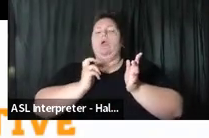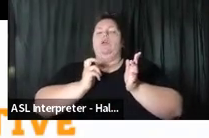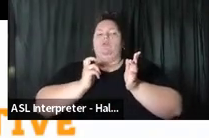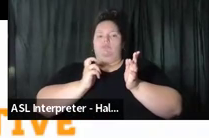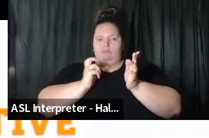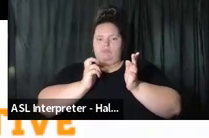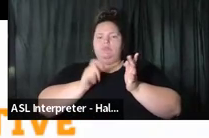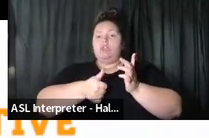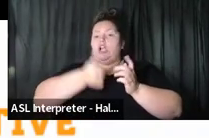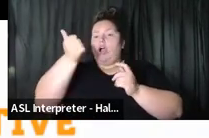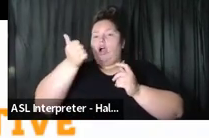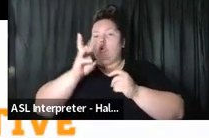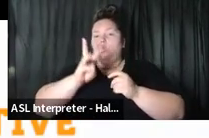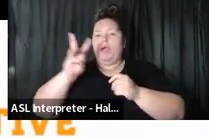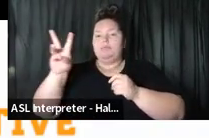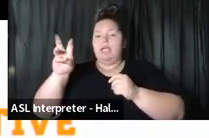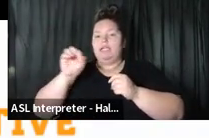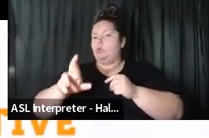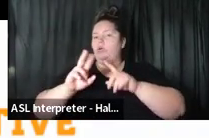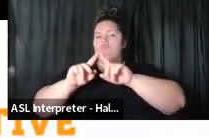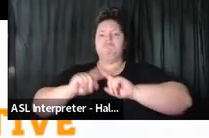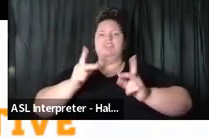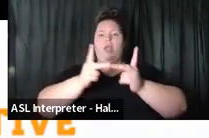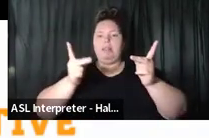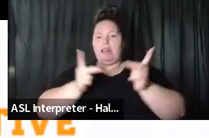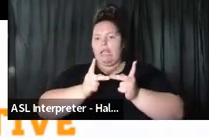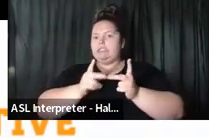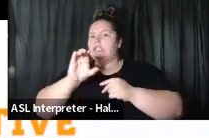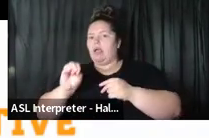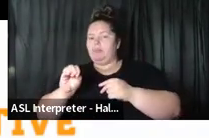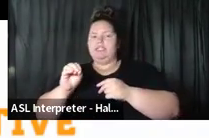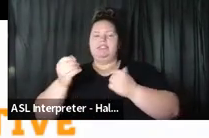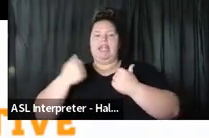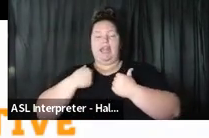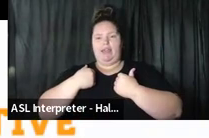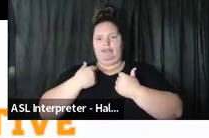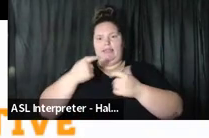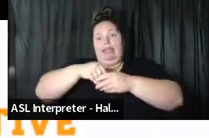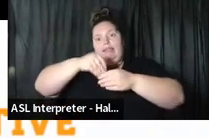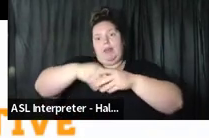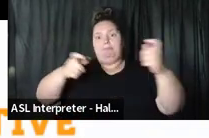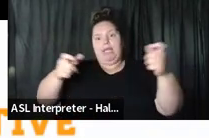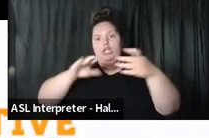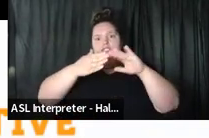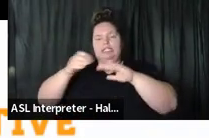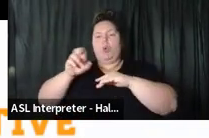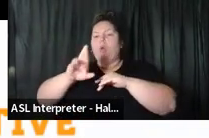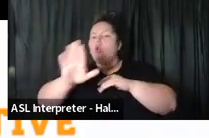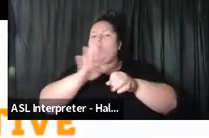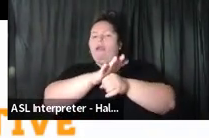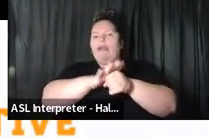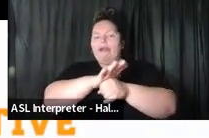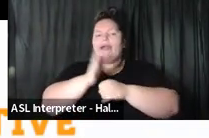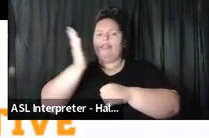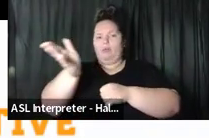other websites or different places and companies that are in bigger cities or even just like in your area that will